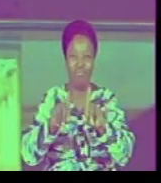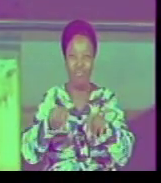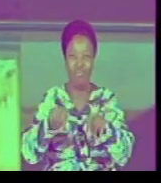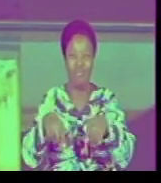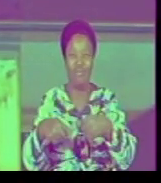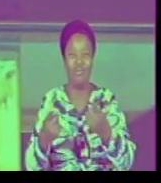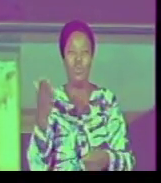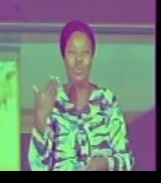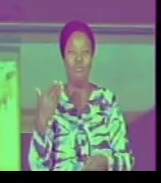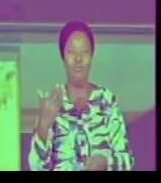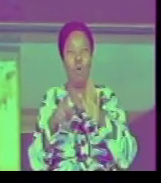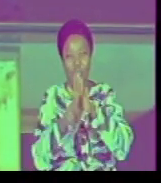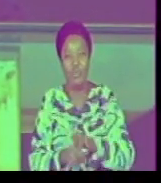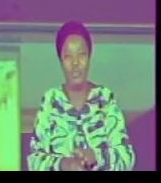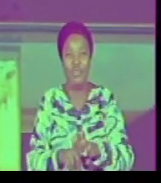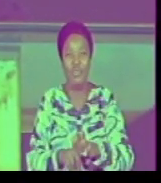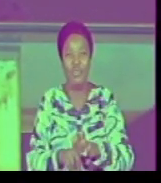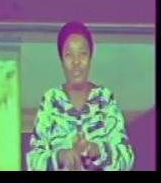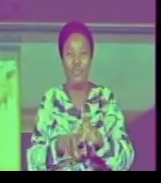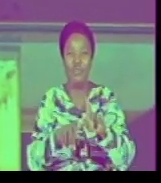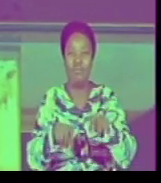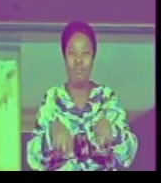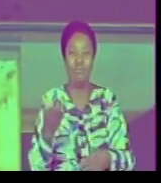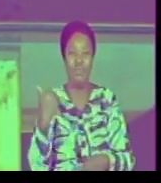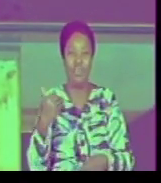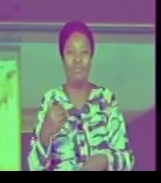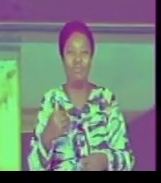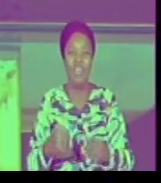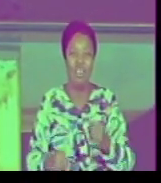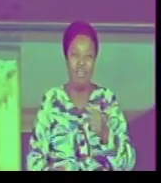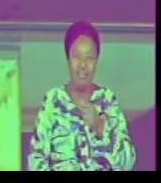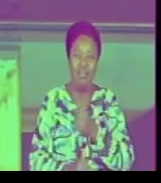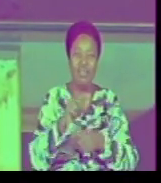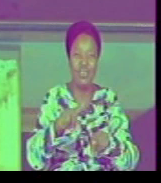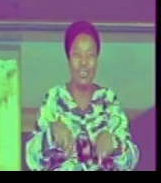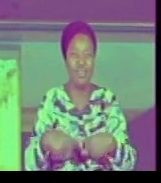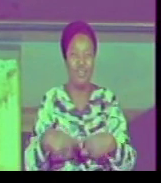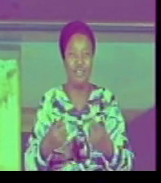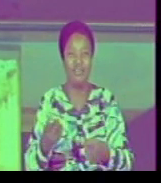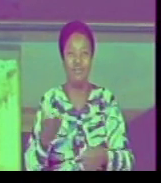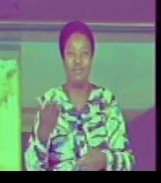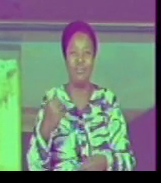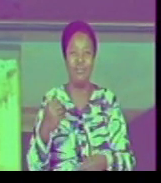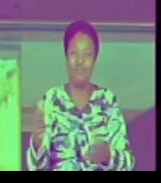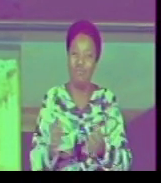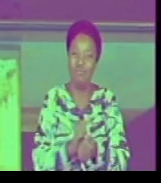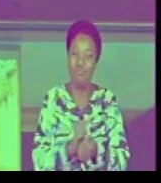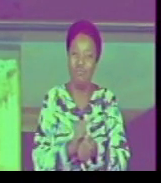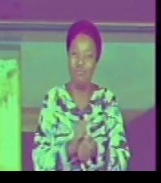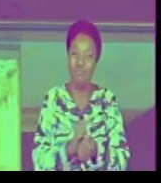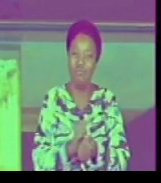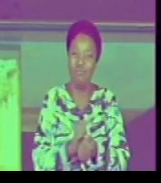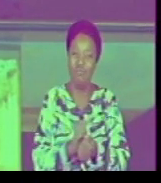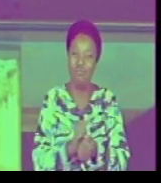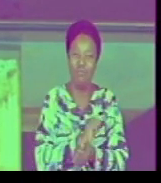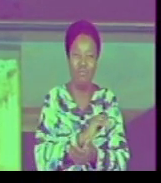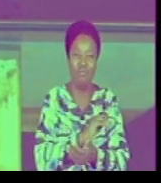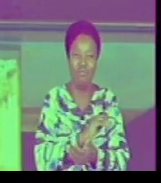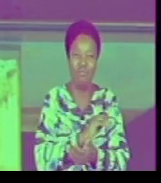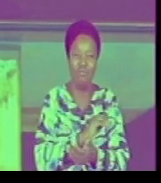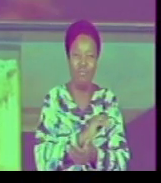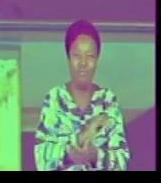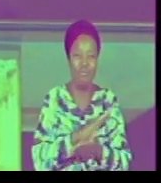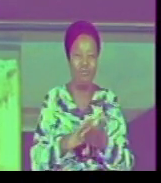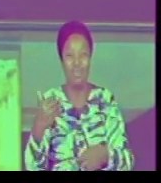oppression gone, dangers gone, disaster gone, destruction